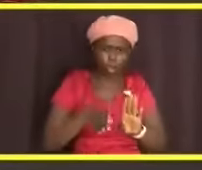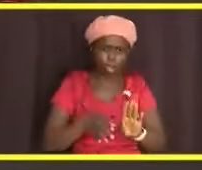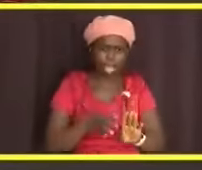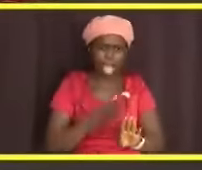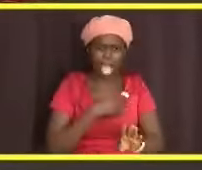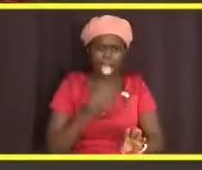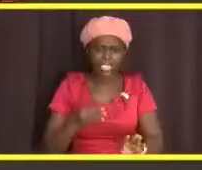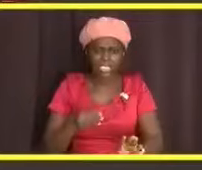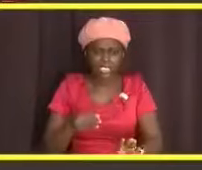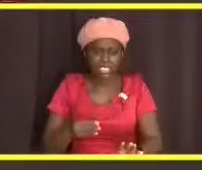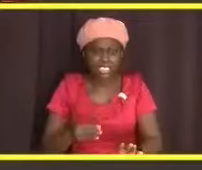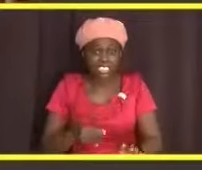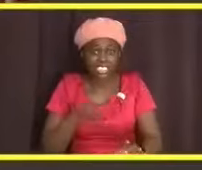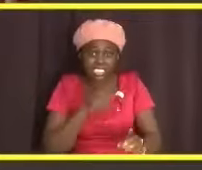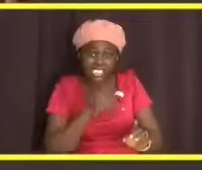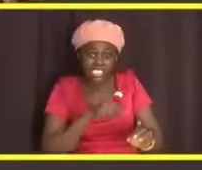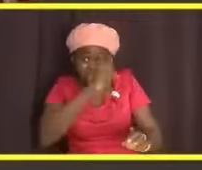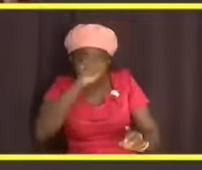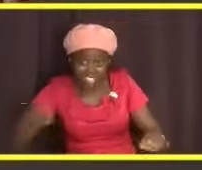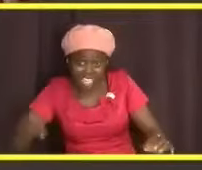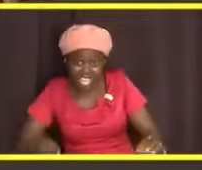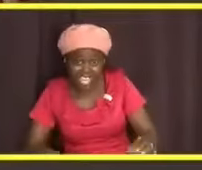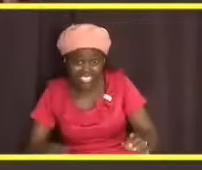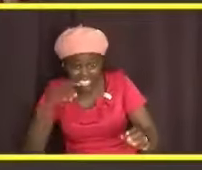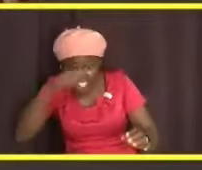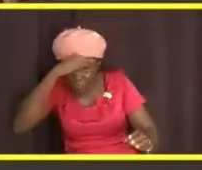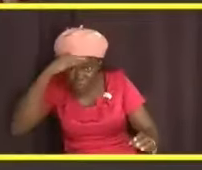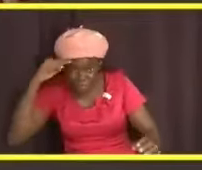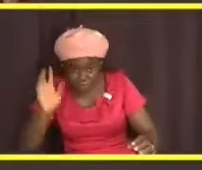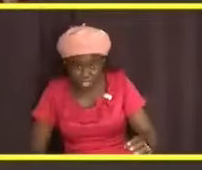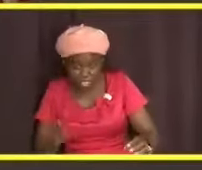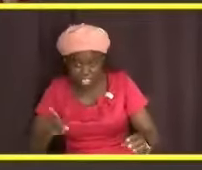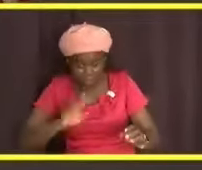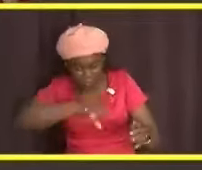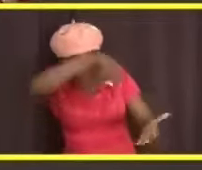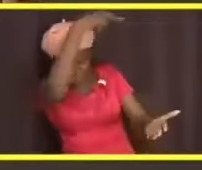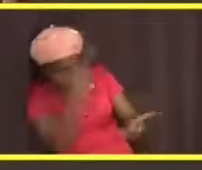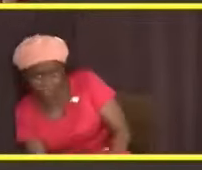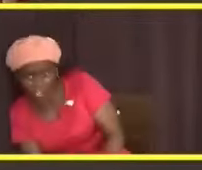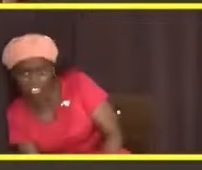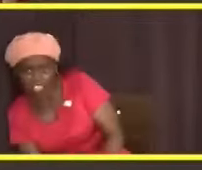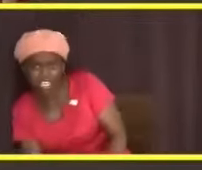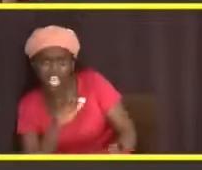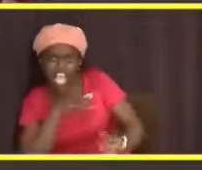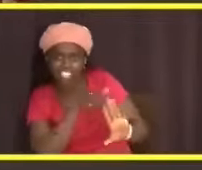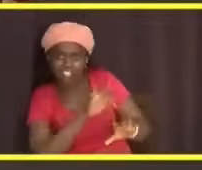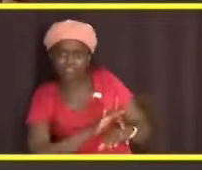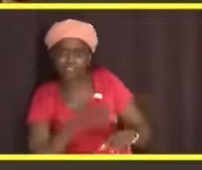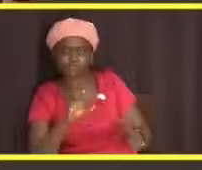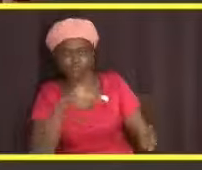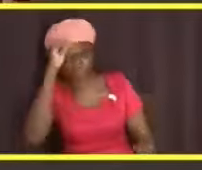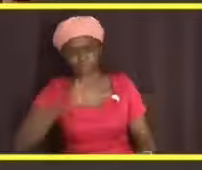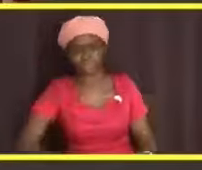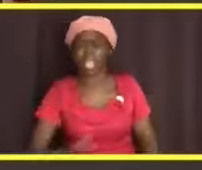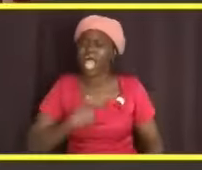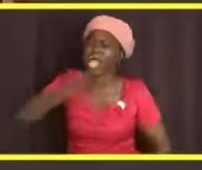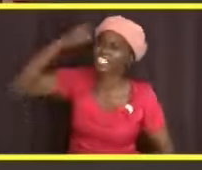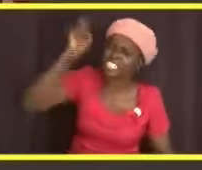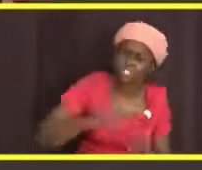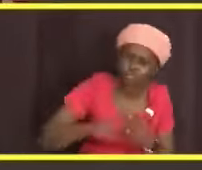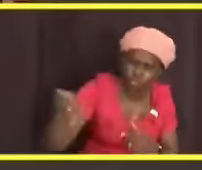And he dropped down dead at the feet of the boy. May I decree to somebody here today,